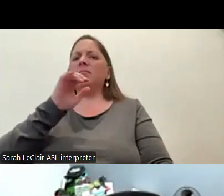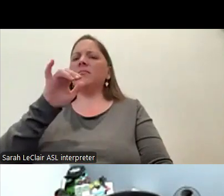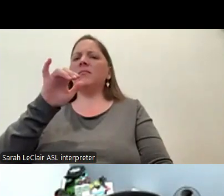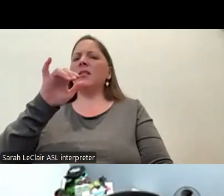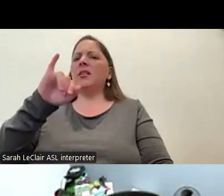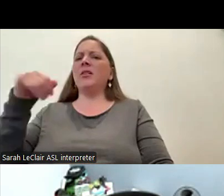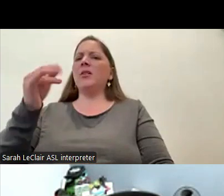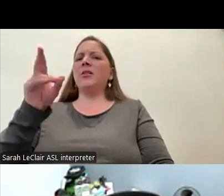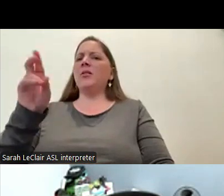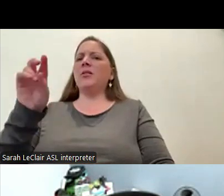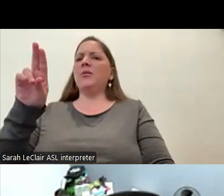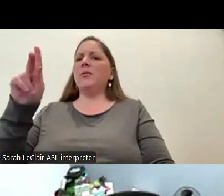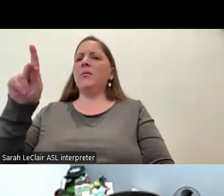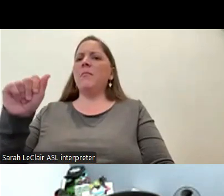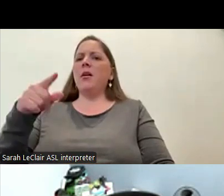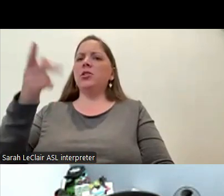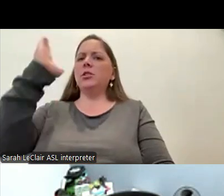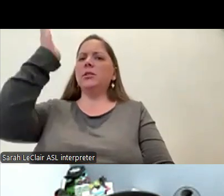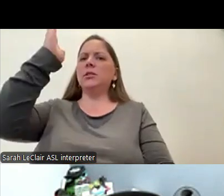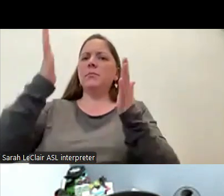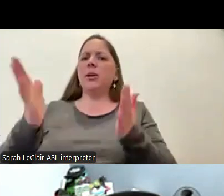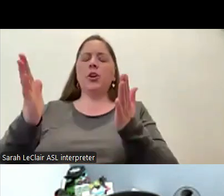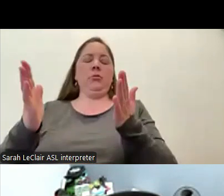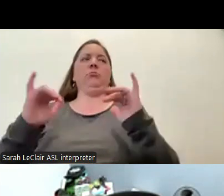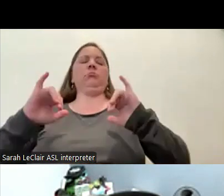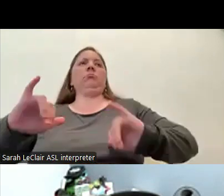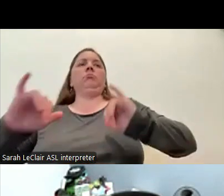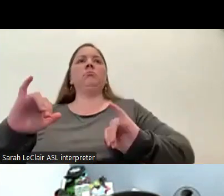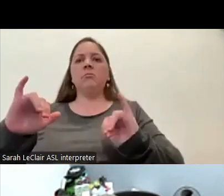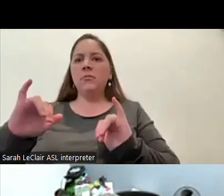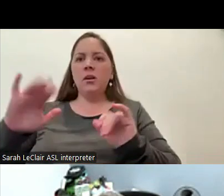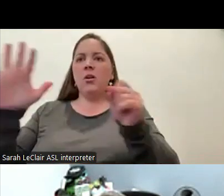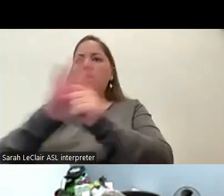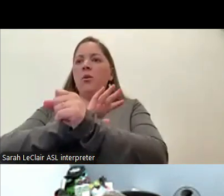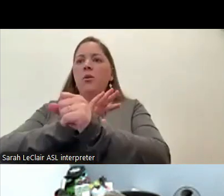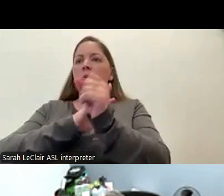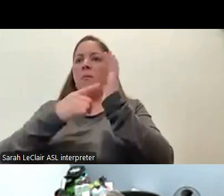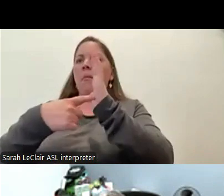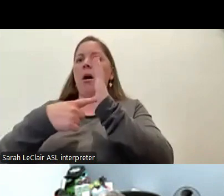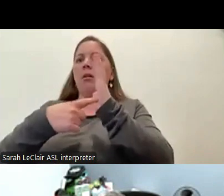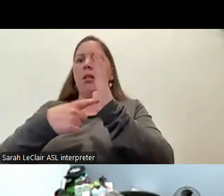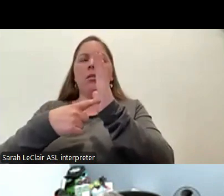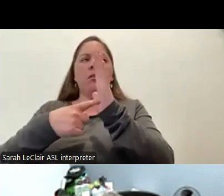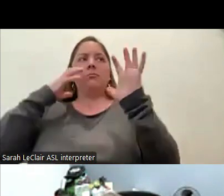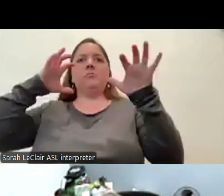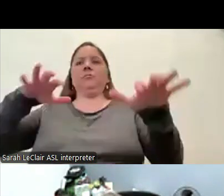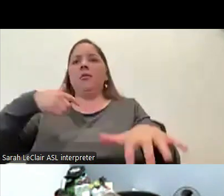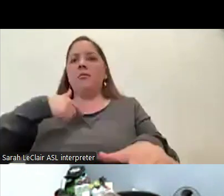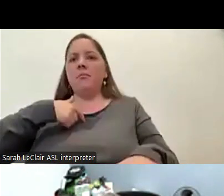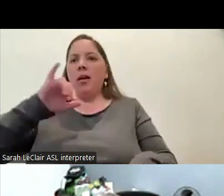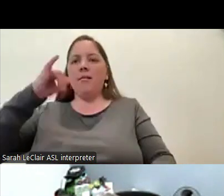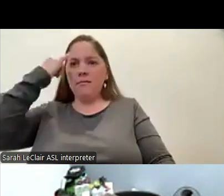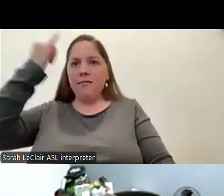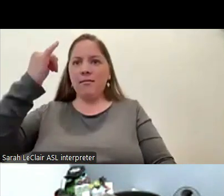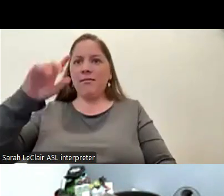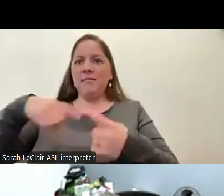she happened to be the speaker, and the system, the whole model just blew me away. The idea of